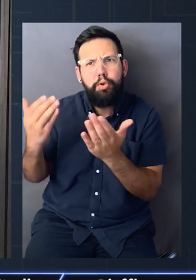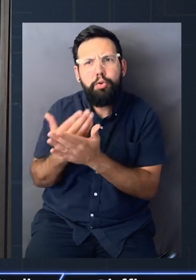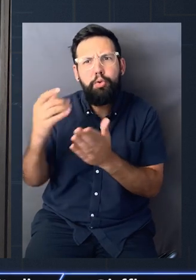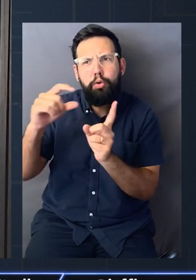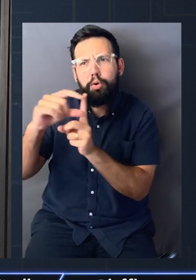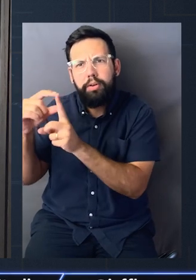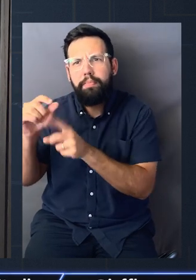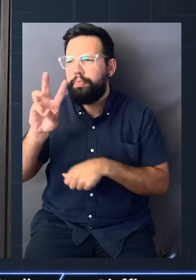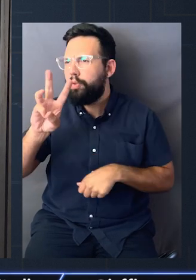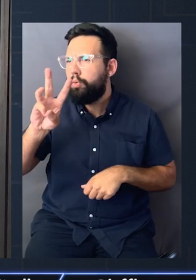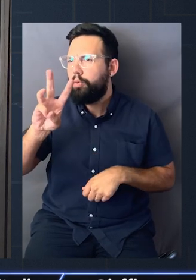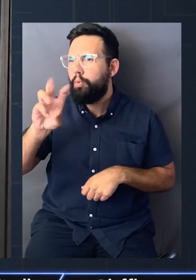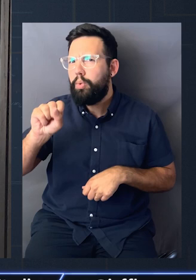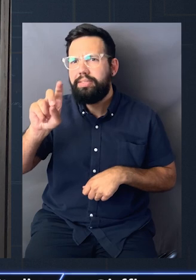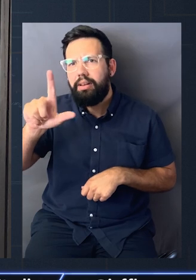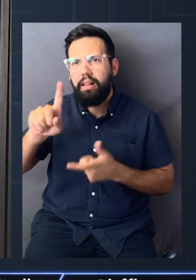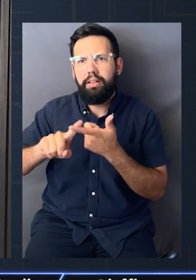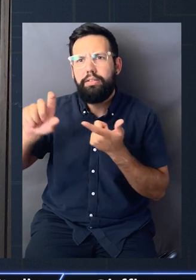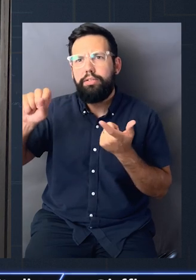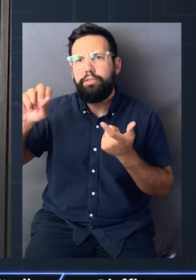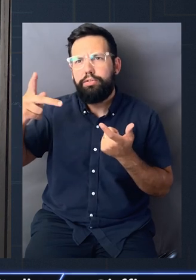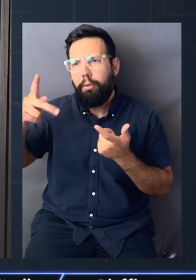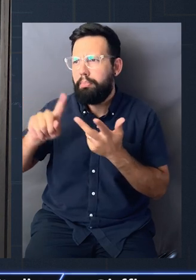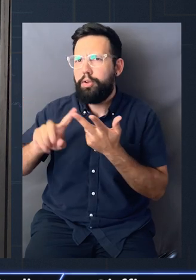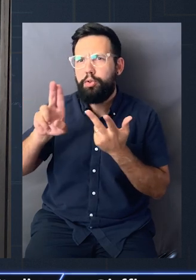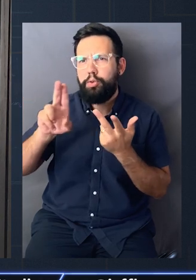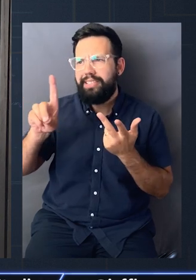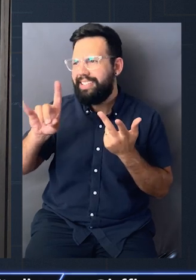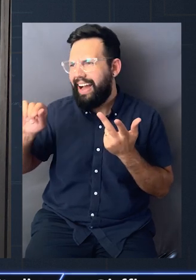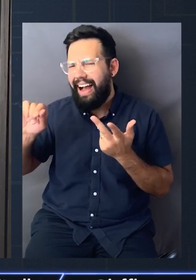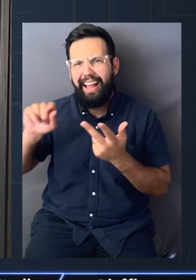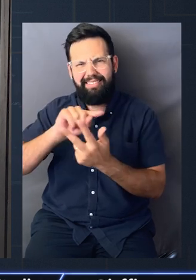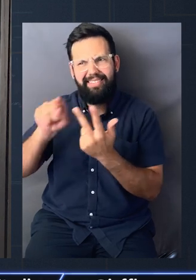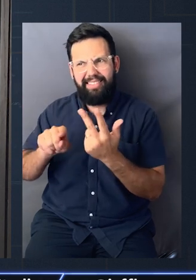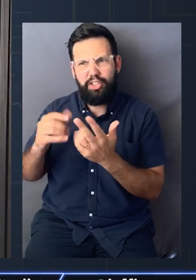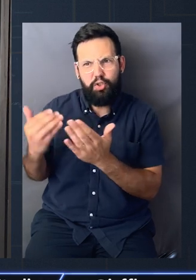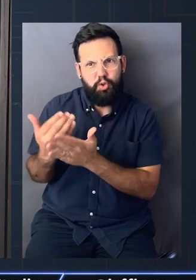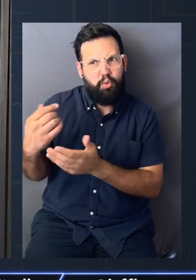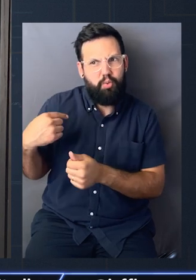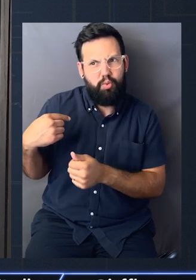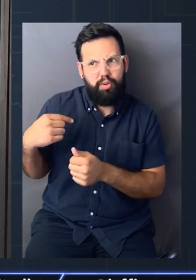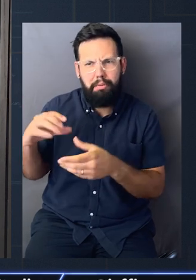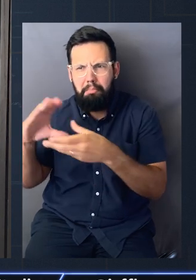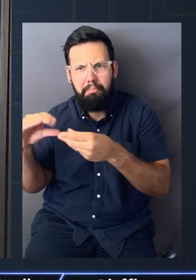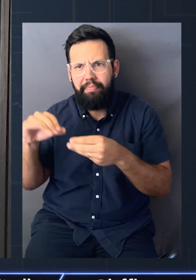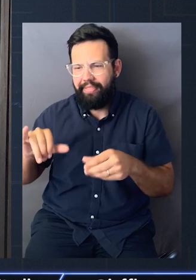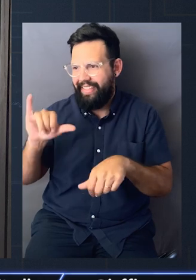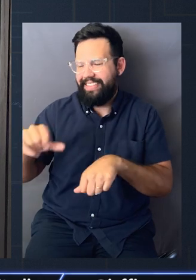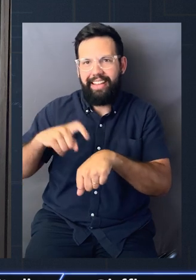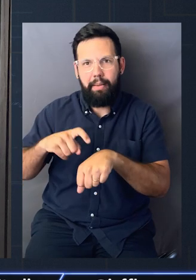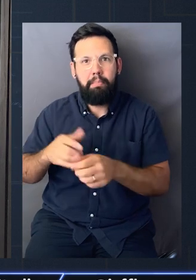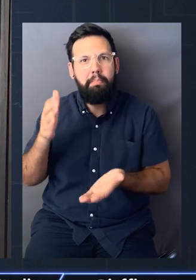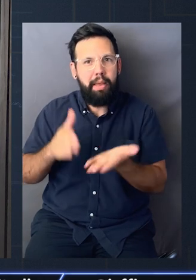like WSDL and SOAP and UDDI and CORBA. If you've been around for a while, you know that these are